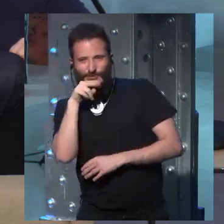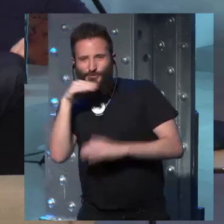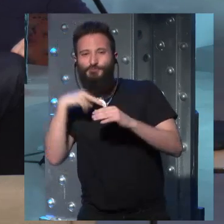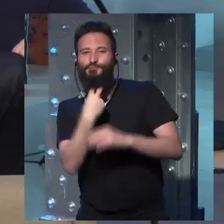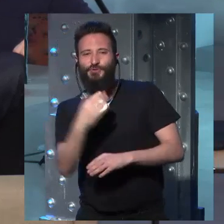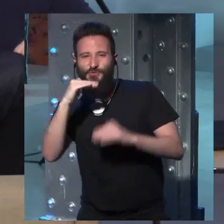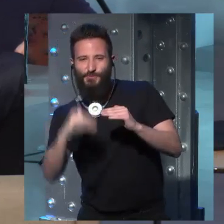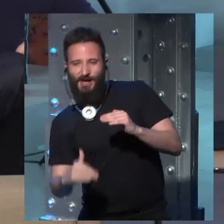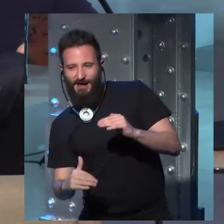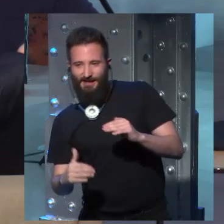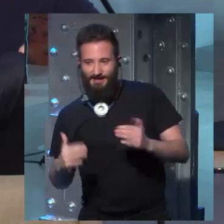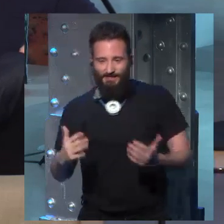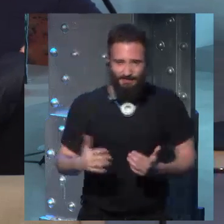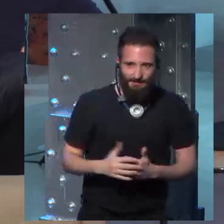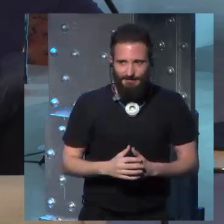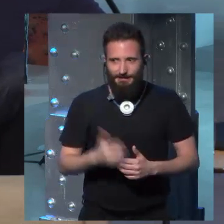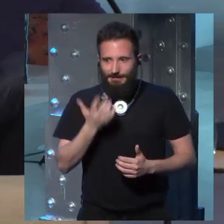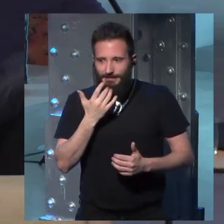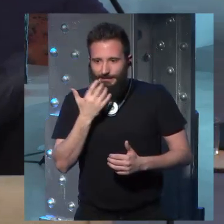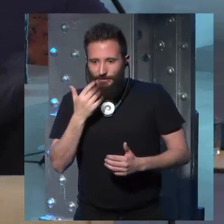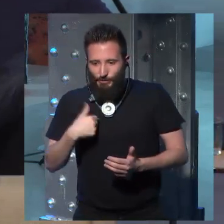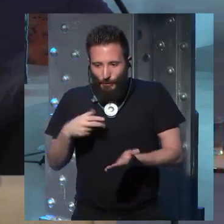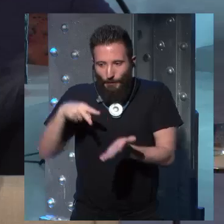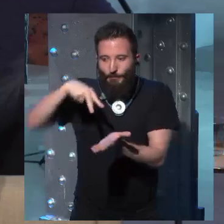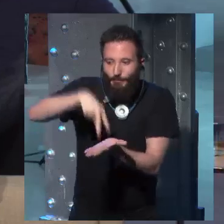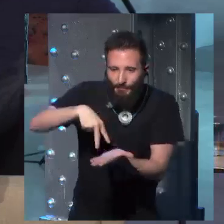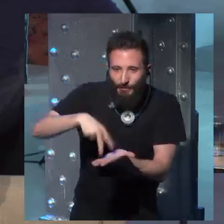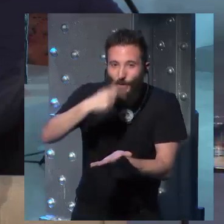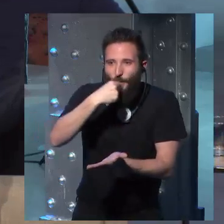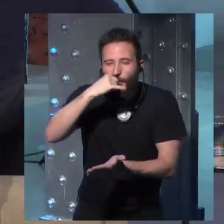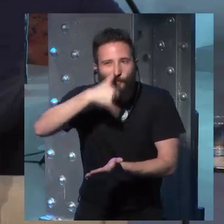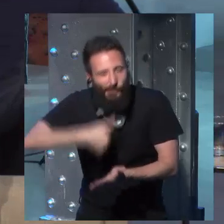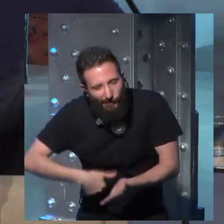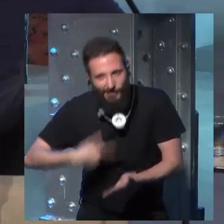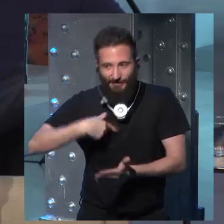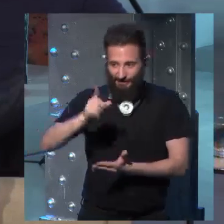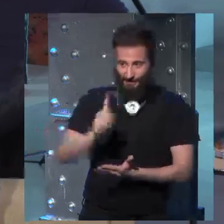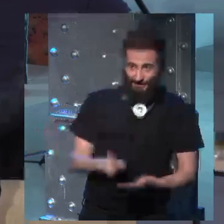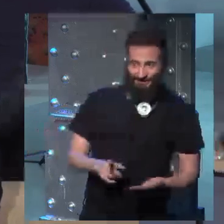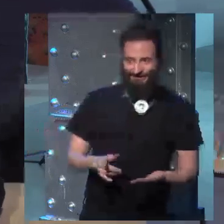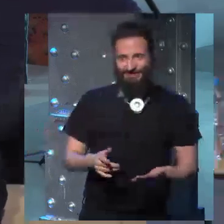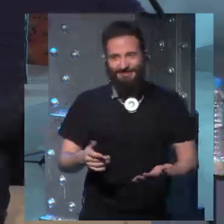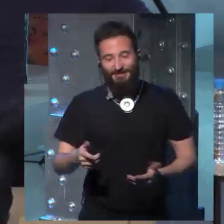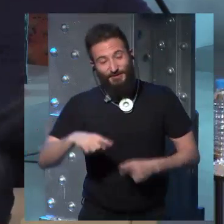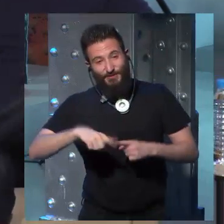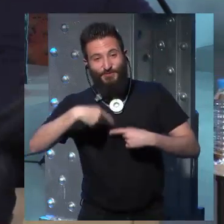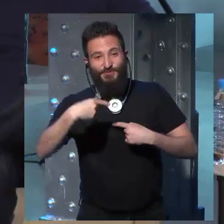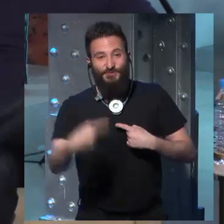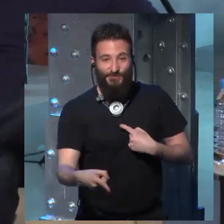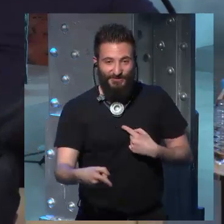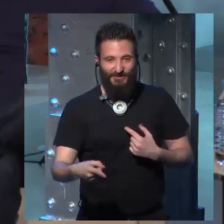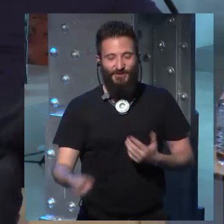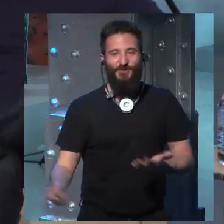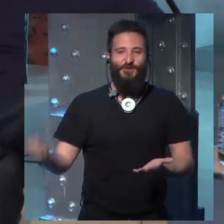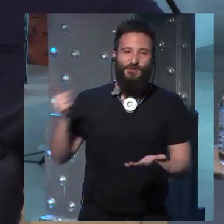upright, I won't have a fountain come out of my nose. And we walk in to block it with Adam. And